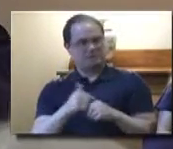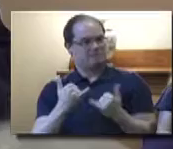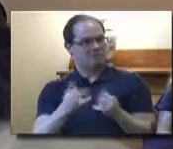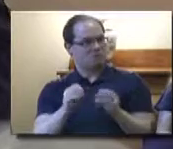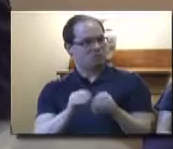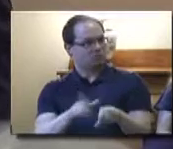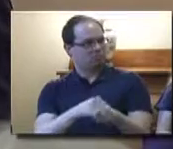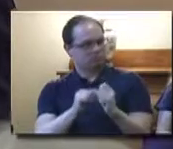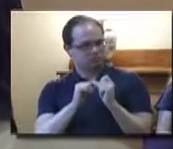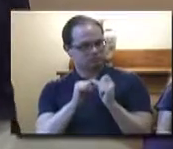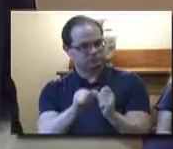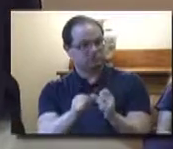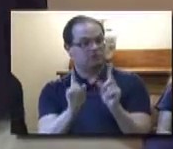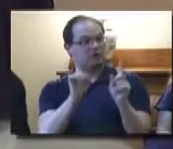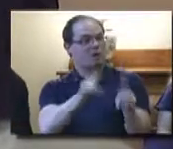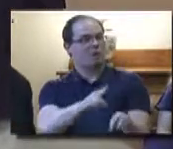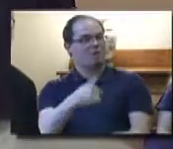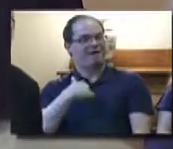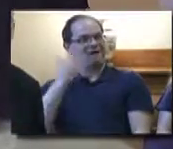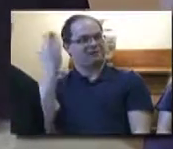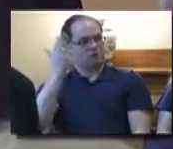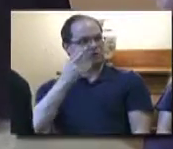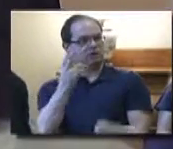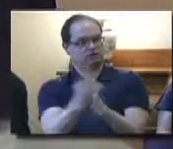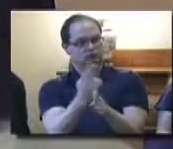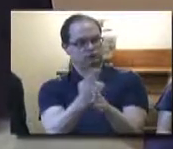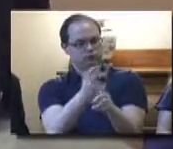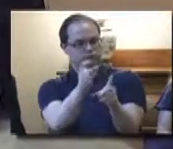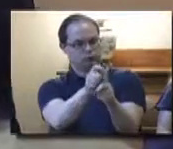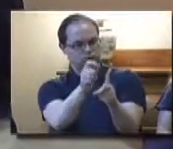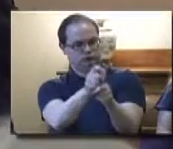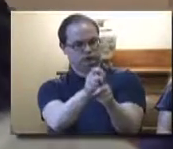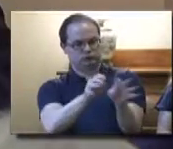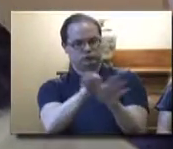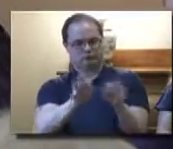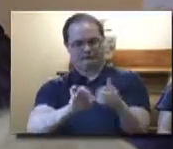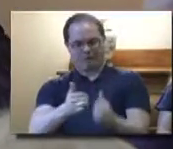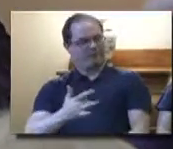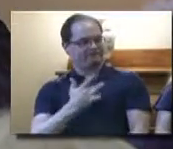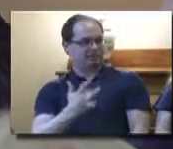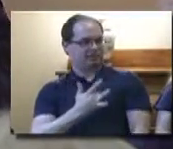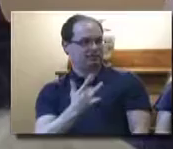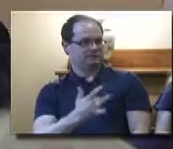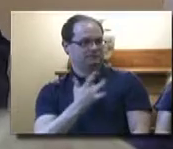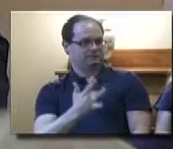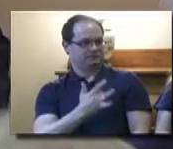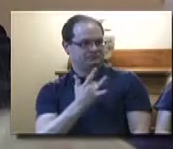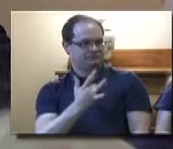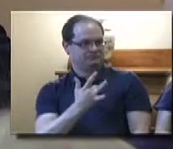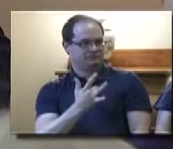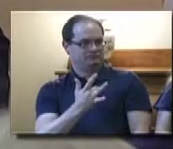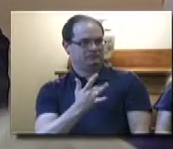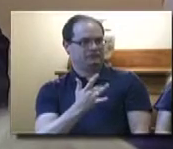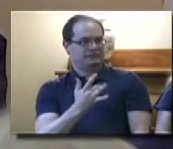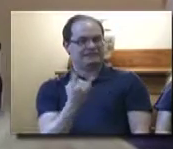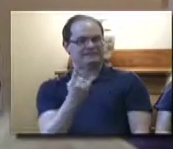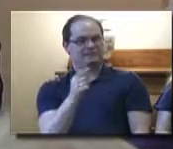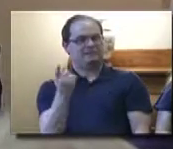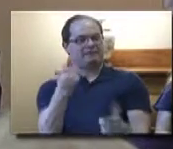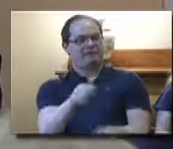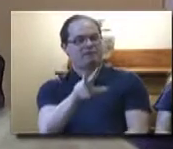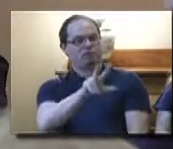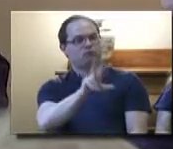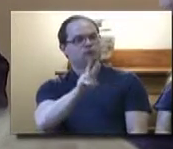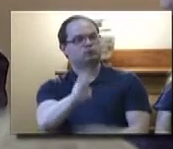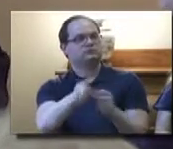prison, I talk. I use words to explain how I feel about something that happened 32 years